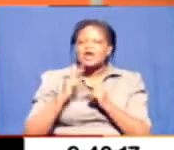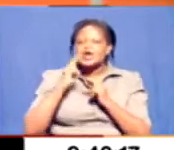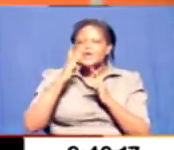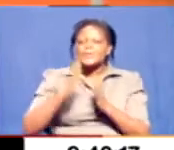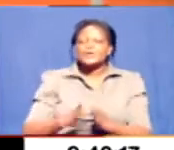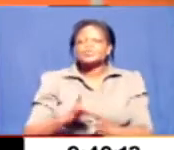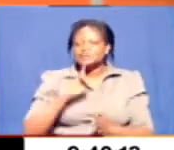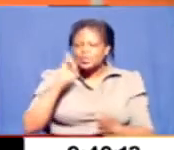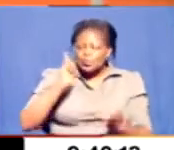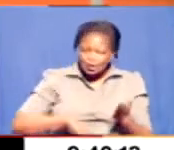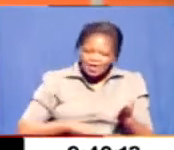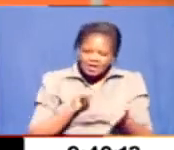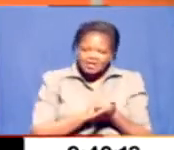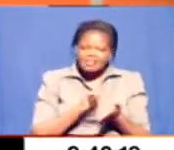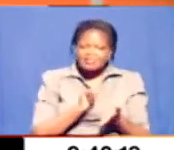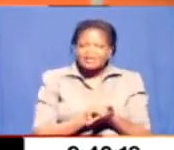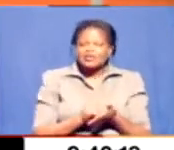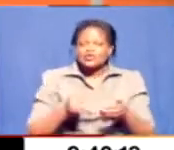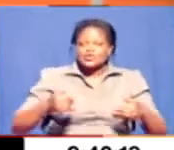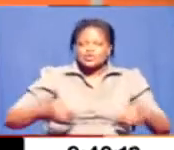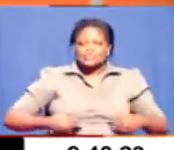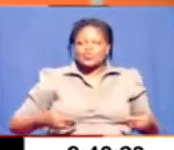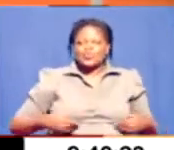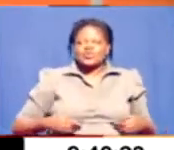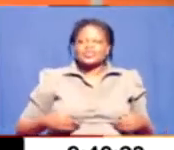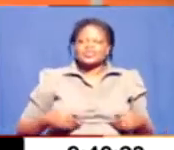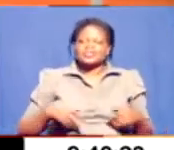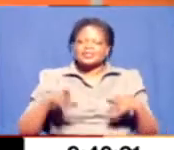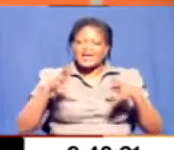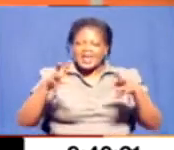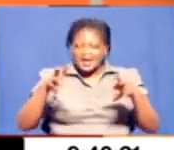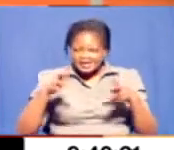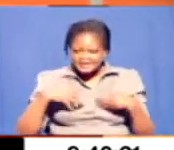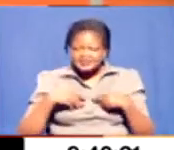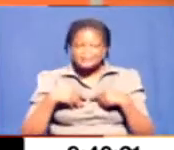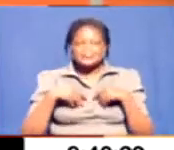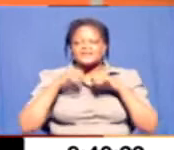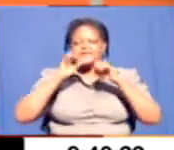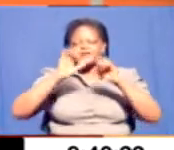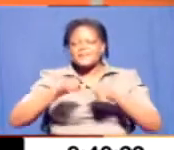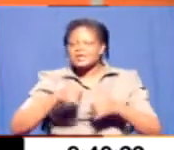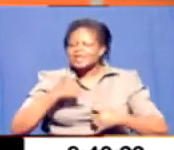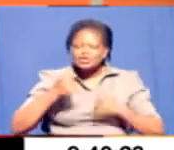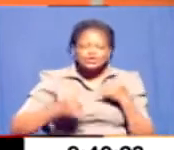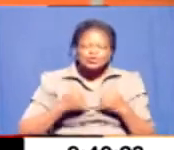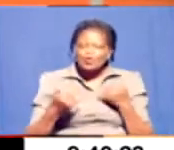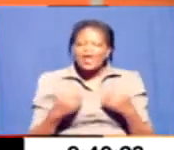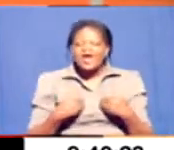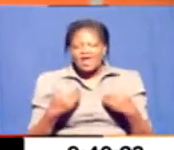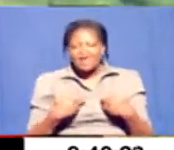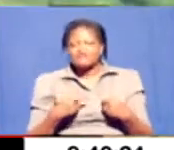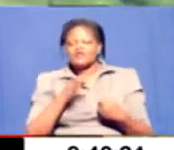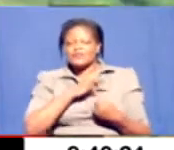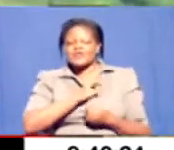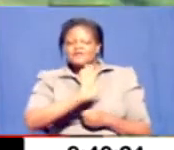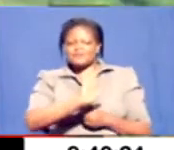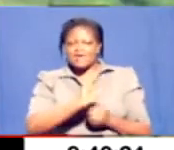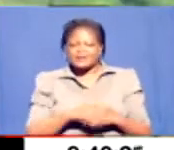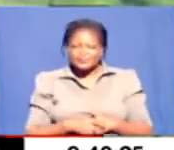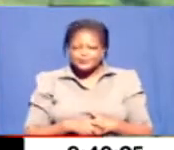Aoko found out, the youth are slowly embracing farming and enjoying the prospects.